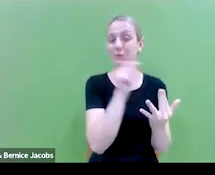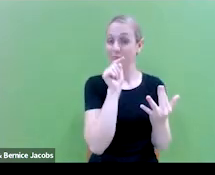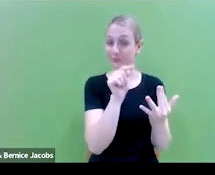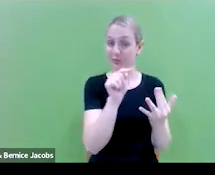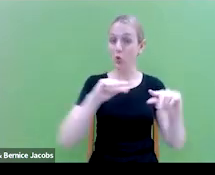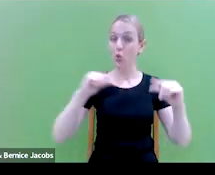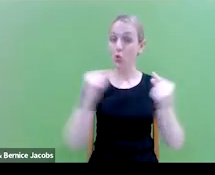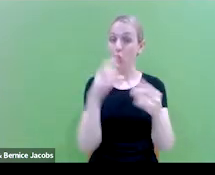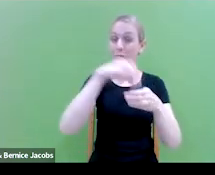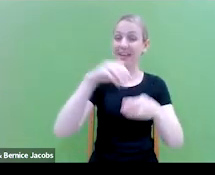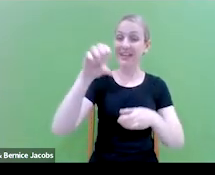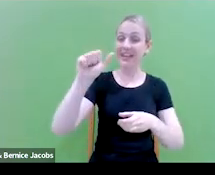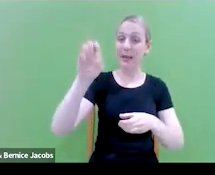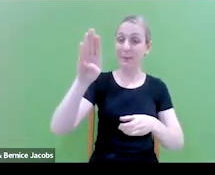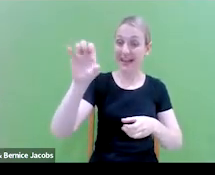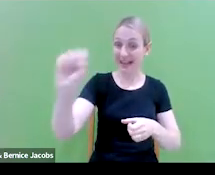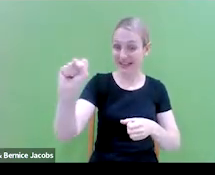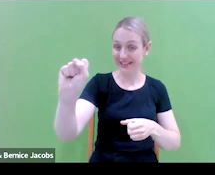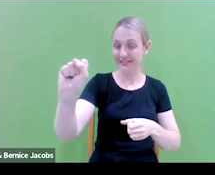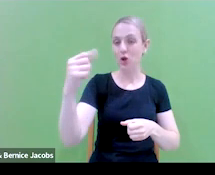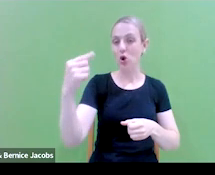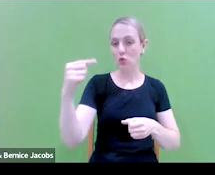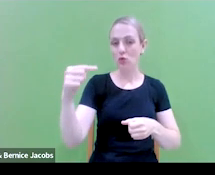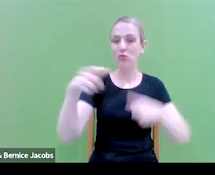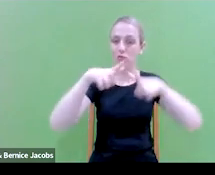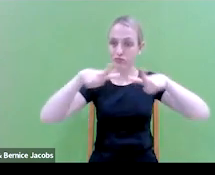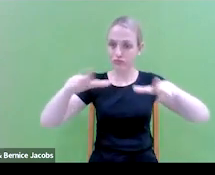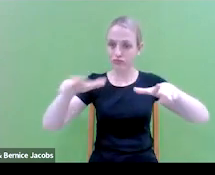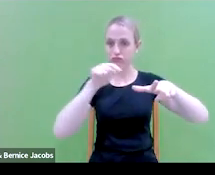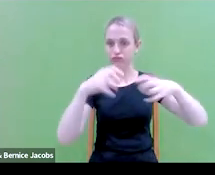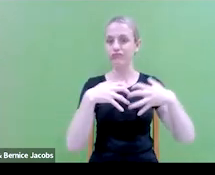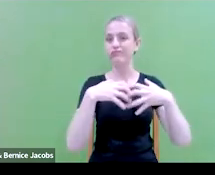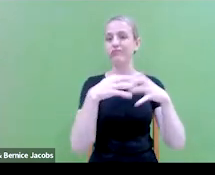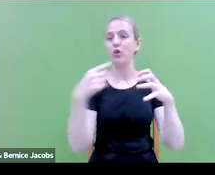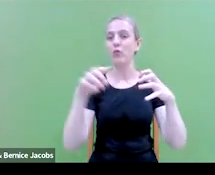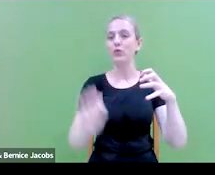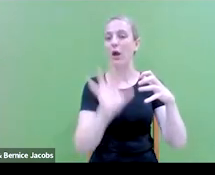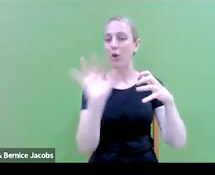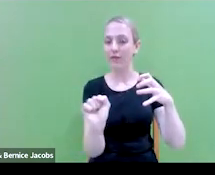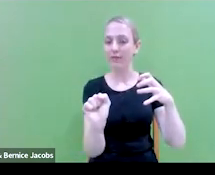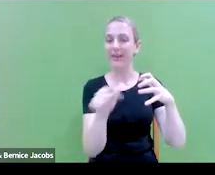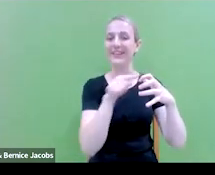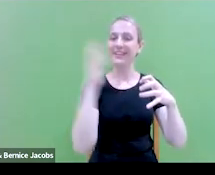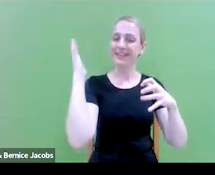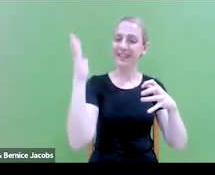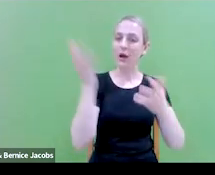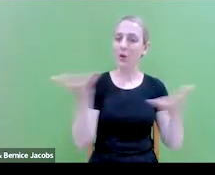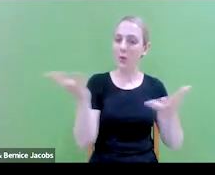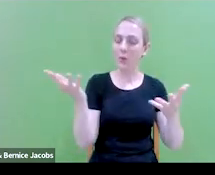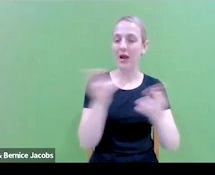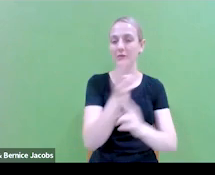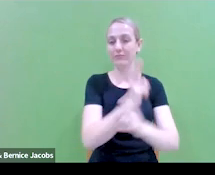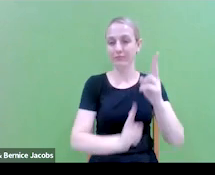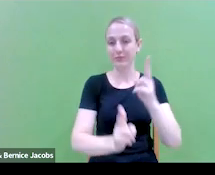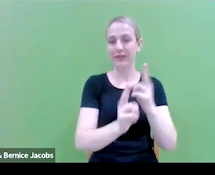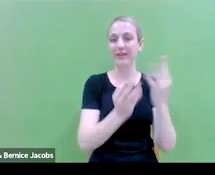the SABS, the South African Bureau of Standards, and also is a guest lecturer on universal access at the